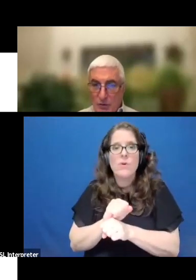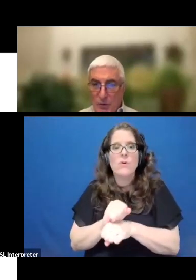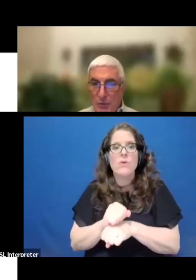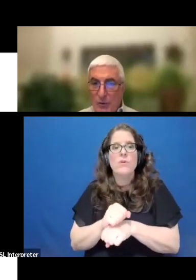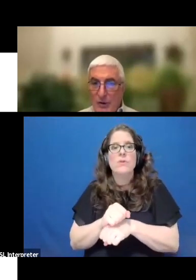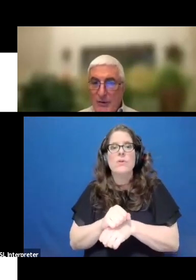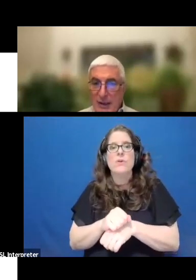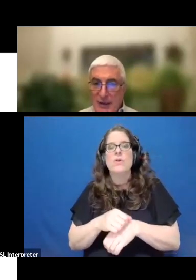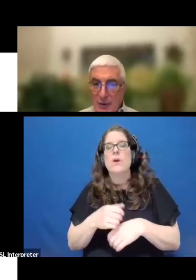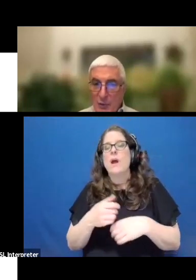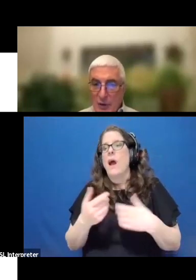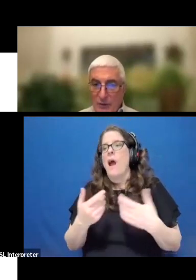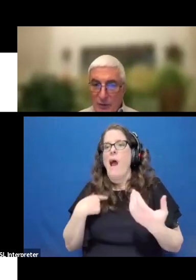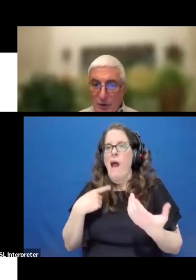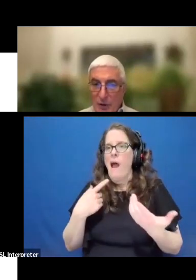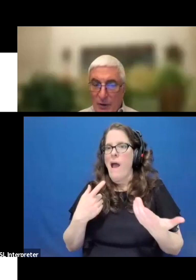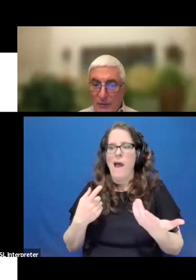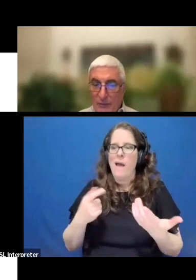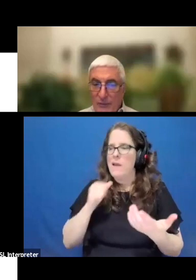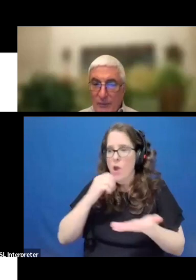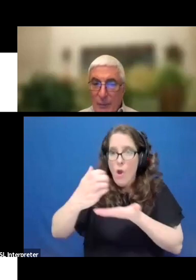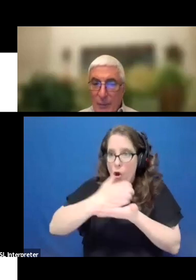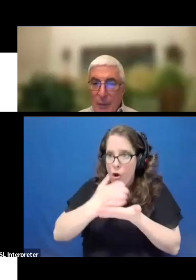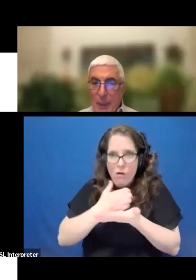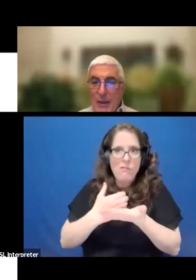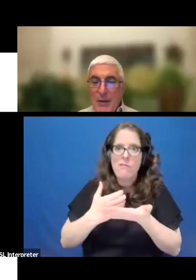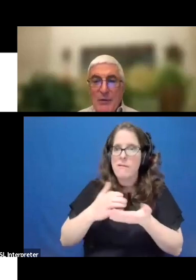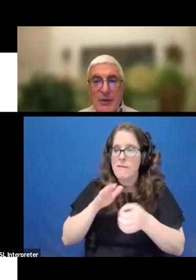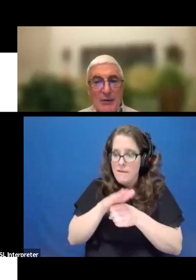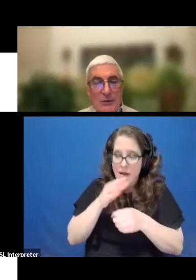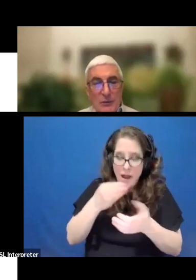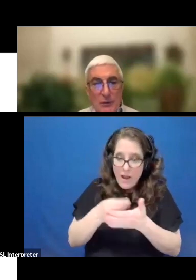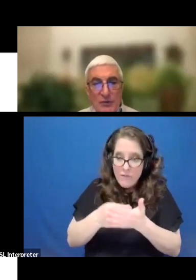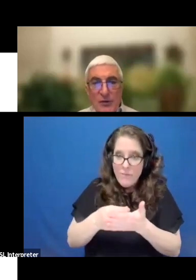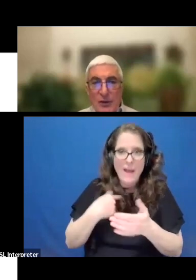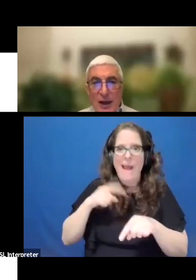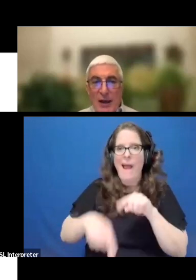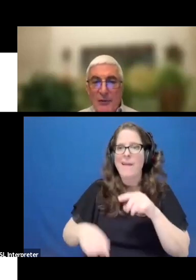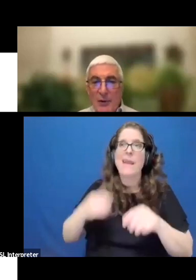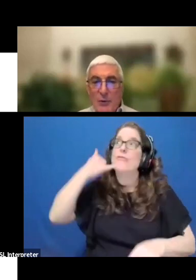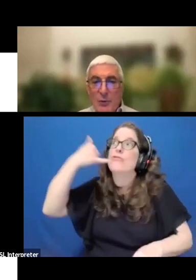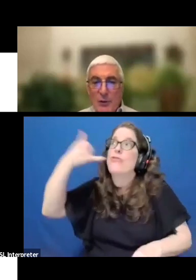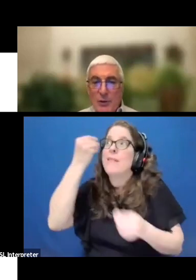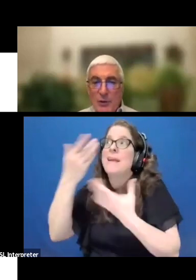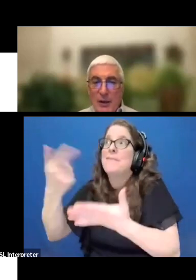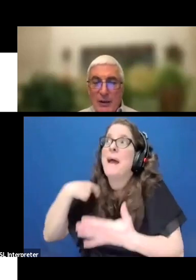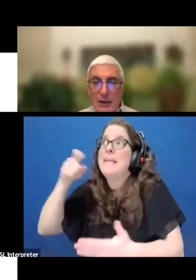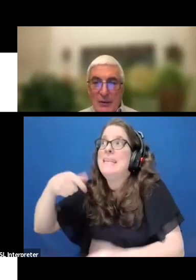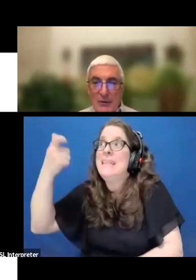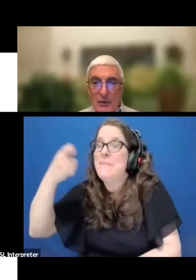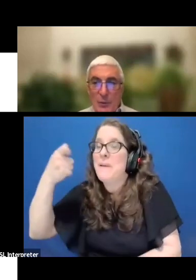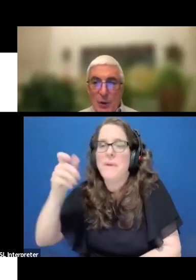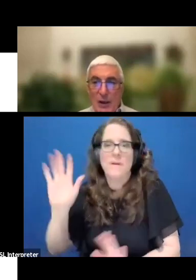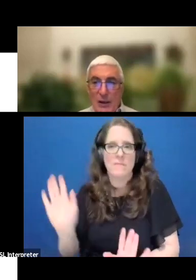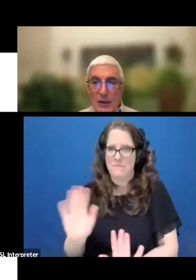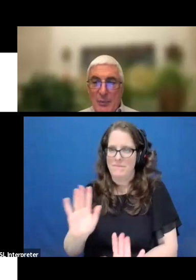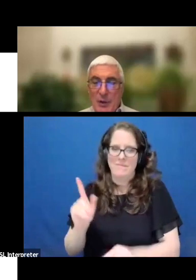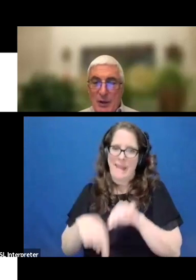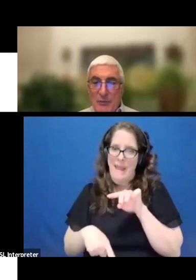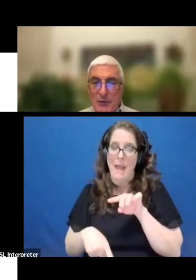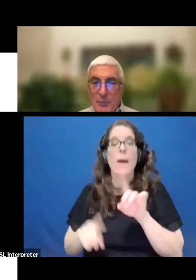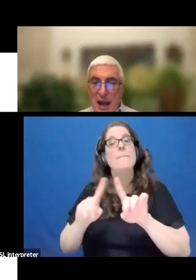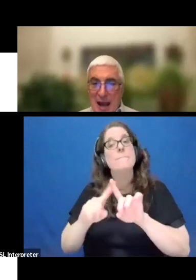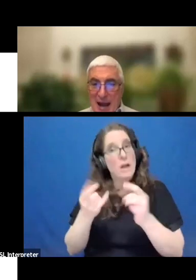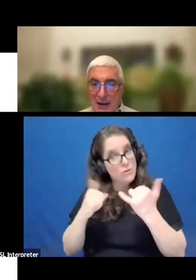Social Security to get them restarted. But they do still have a quicker and easier way to